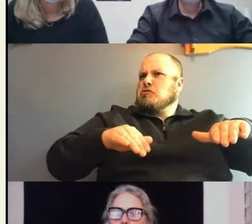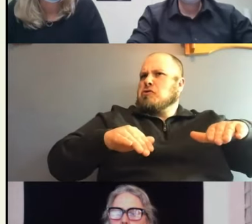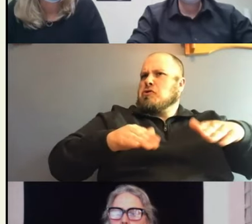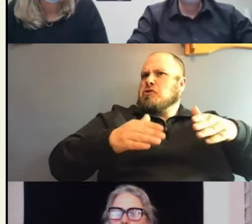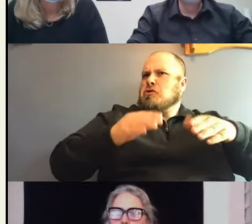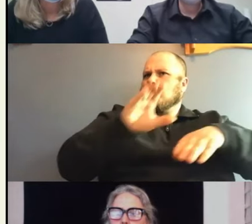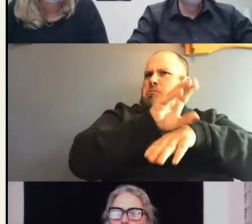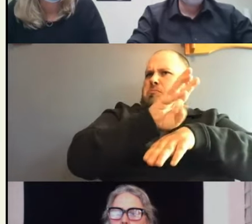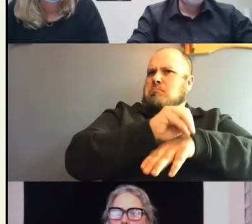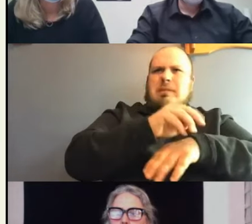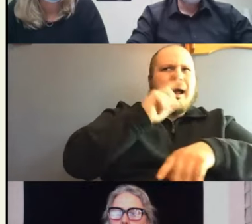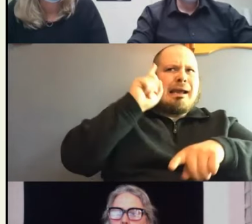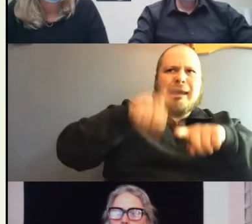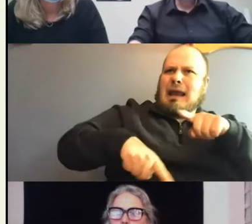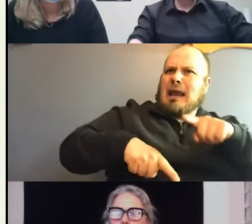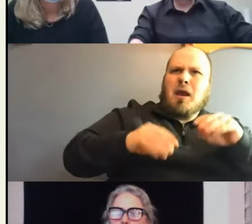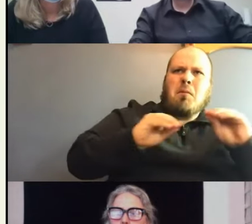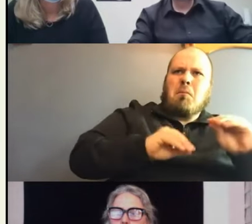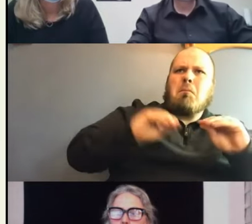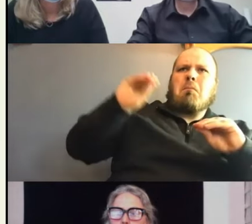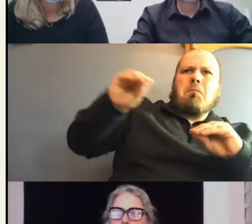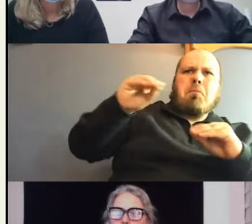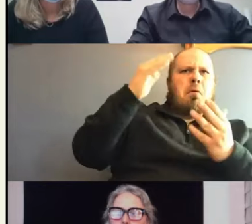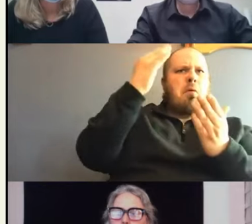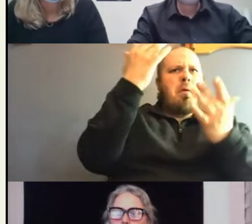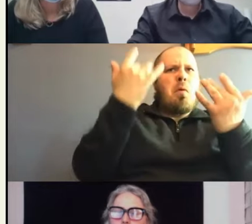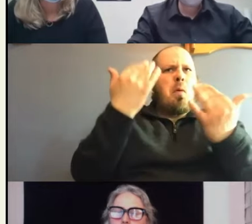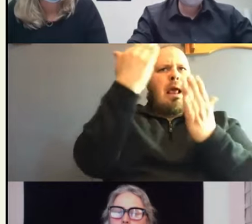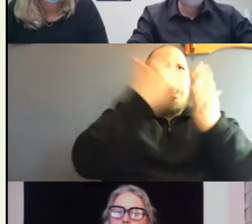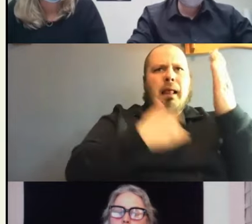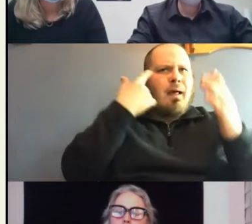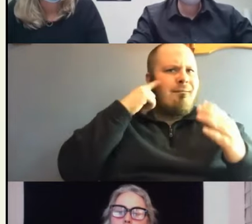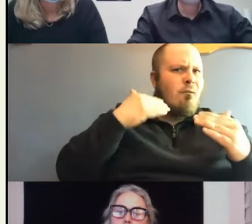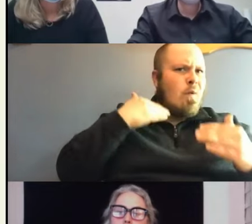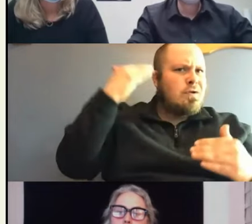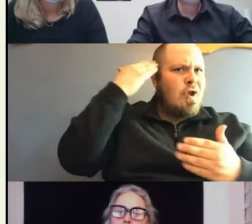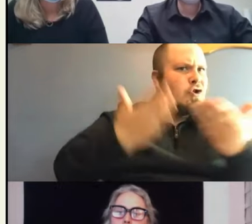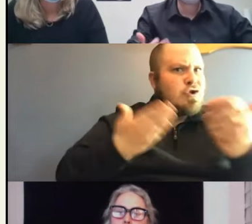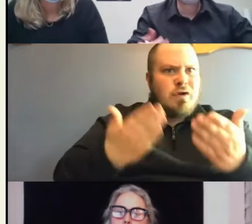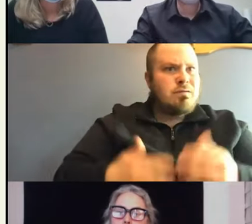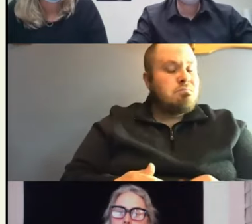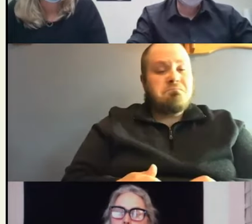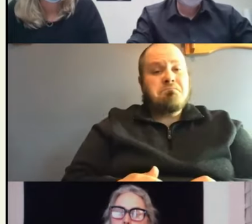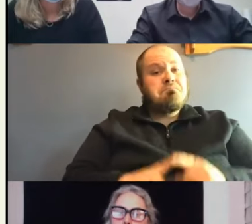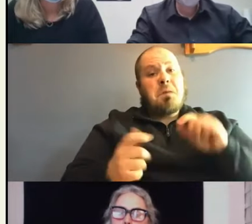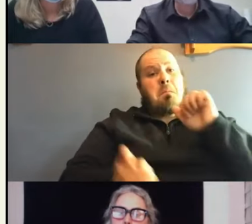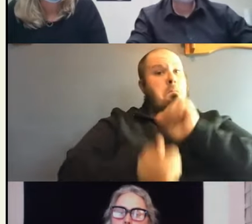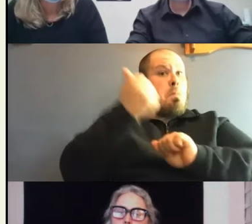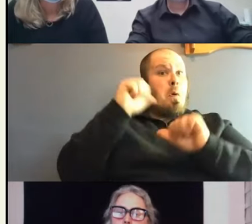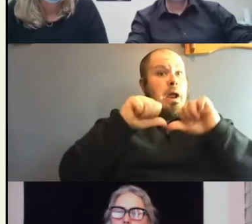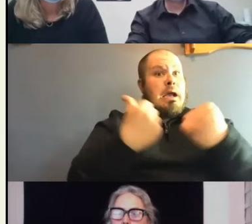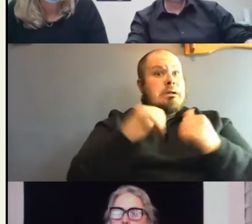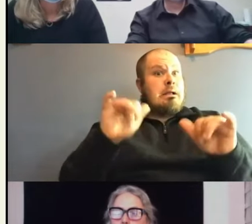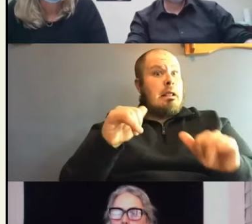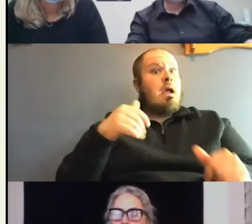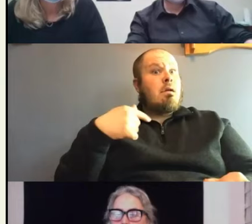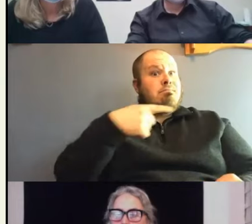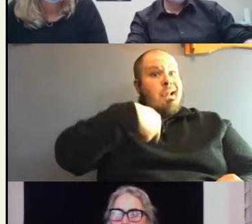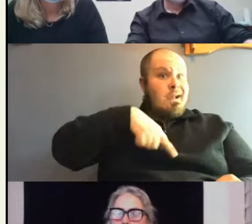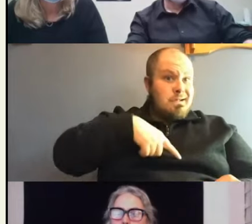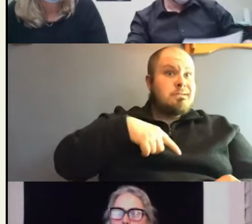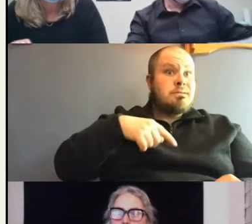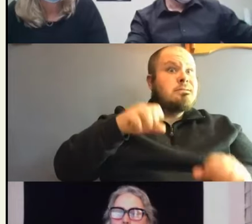adult services. And most children's case managers and agencies such as ourselves can access that and support you